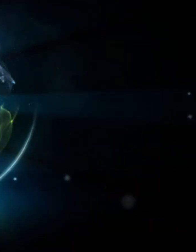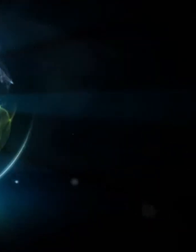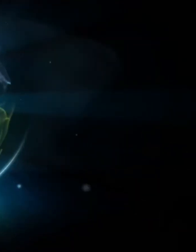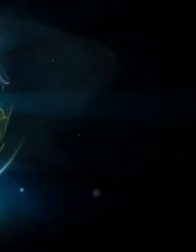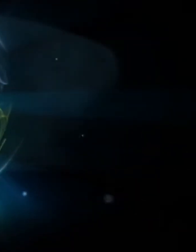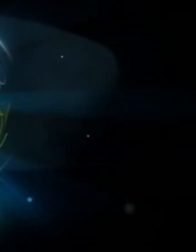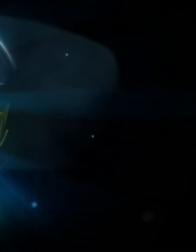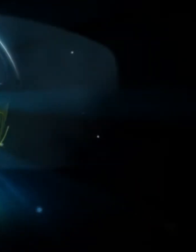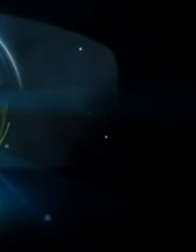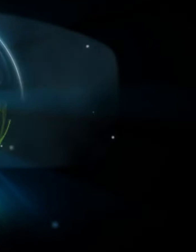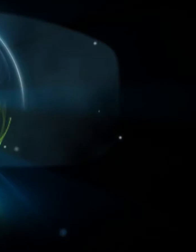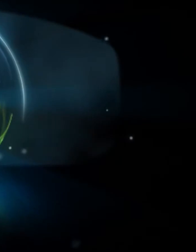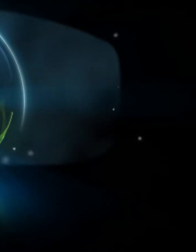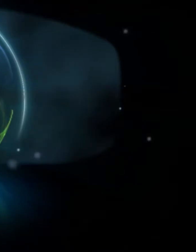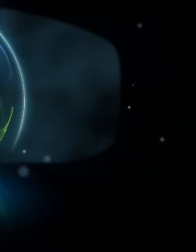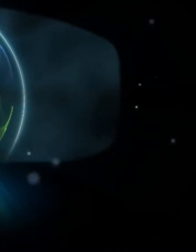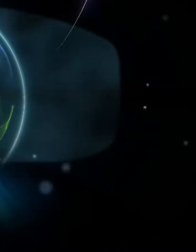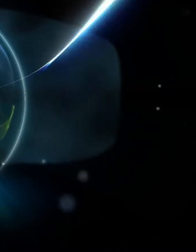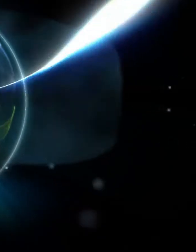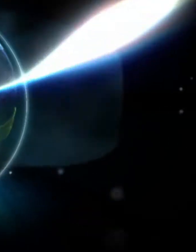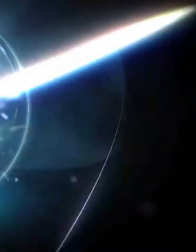3, 2, 1.